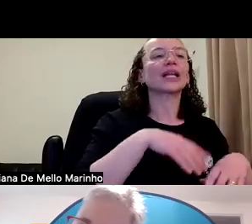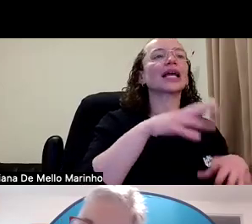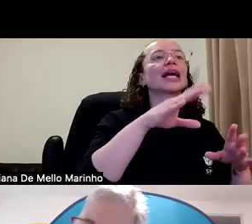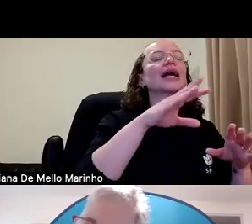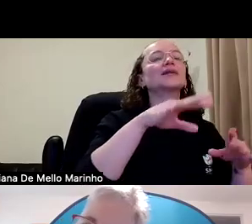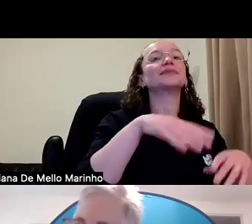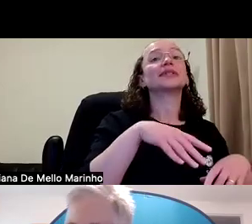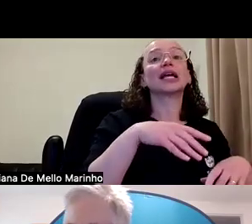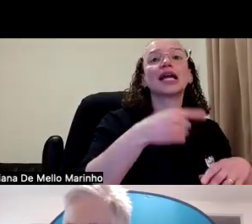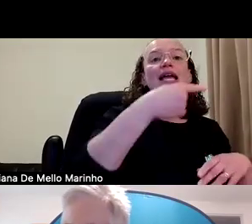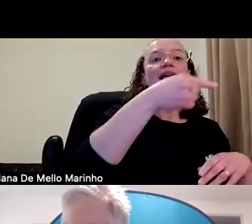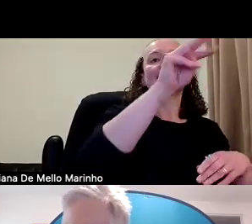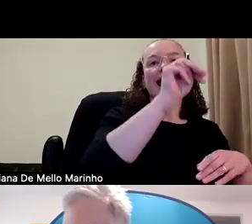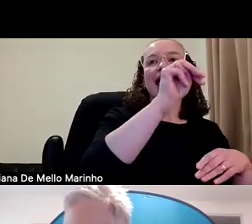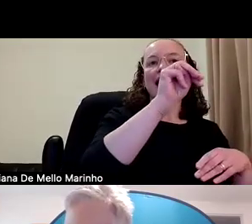So let me explain.